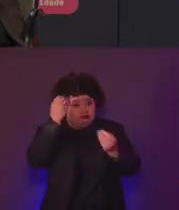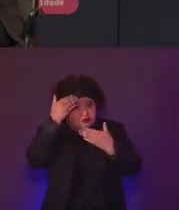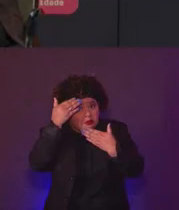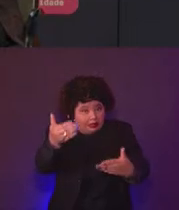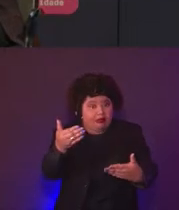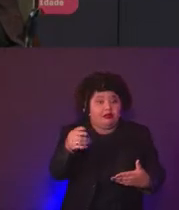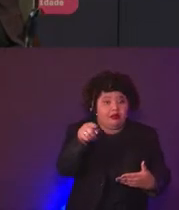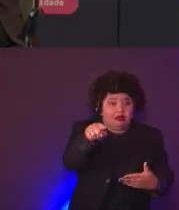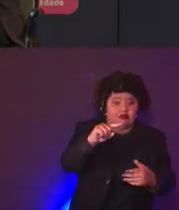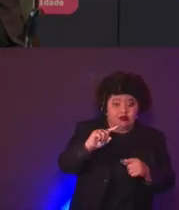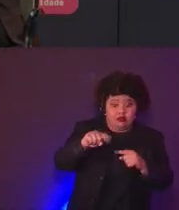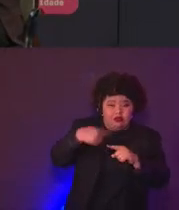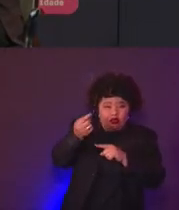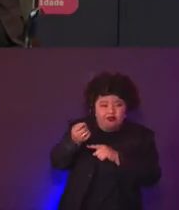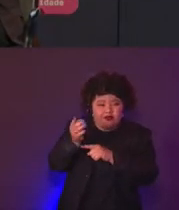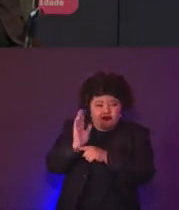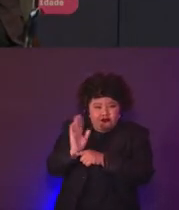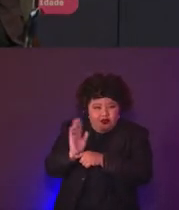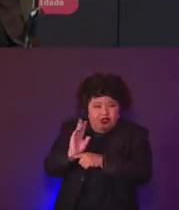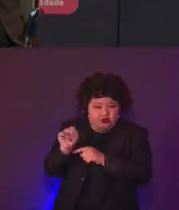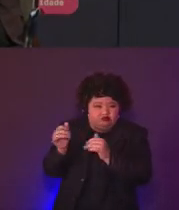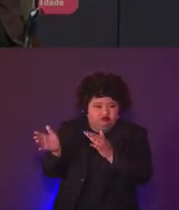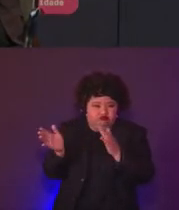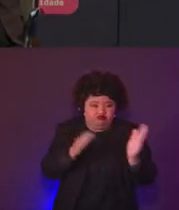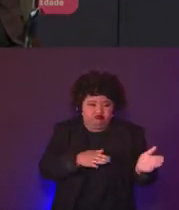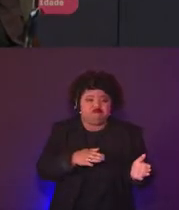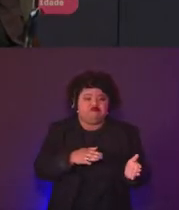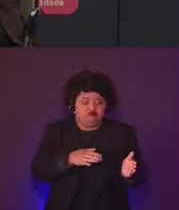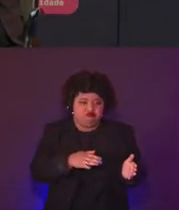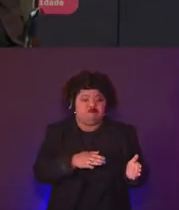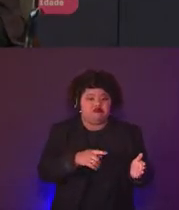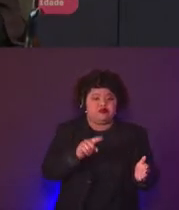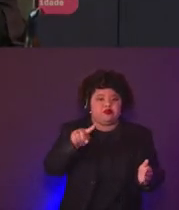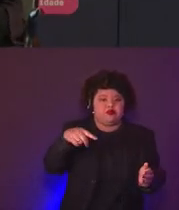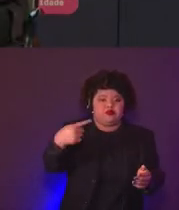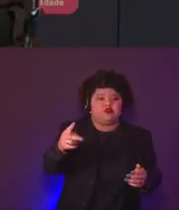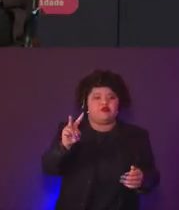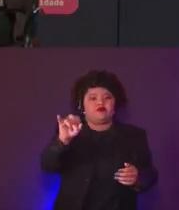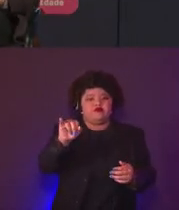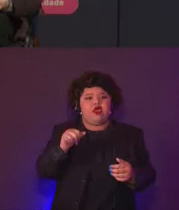video, can you put the okay. And the next video